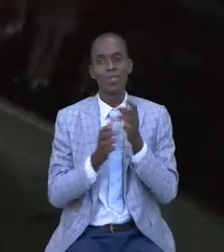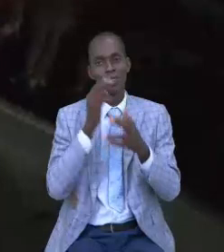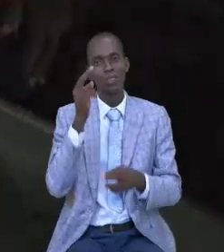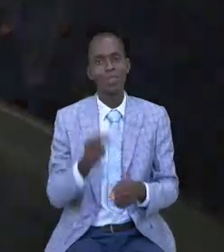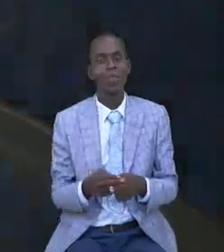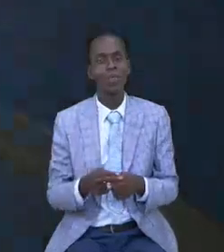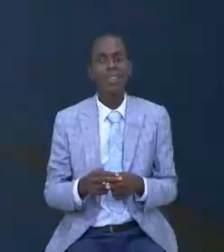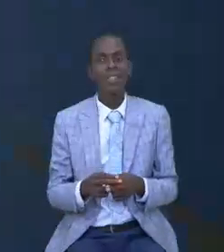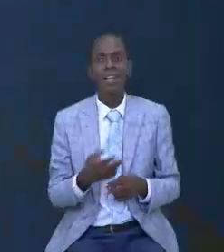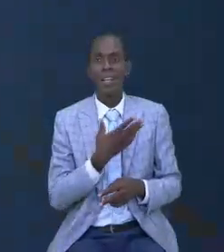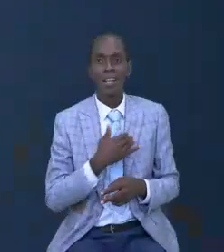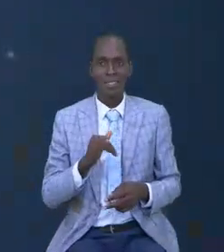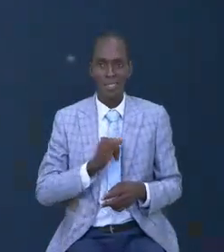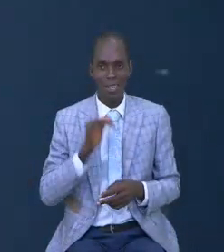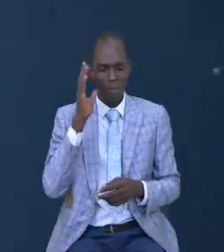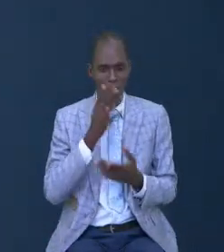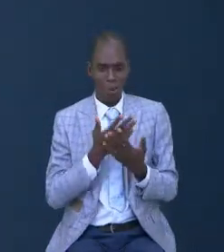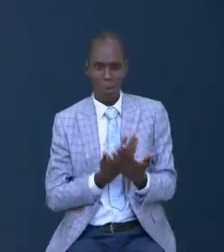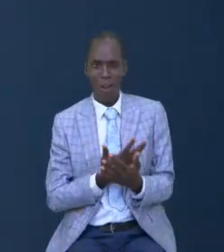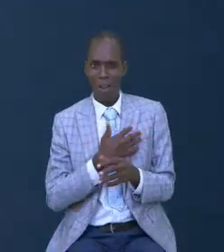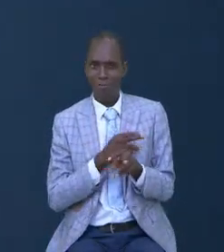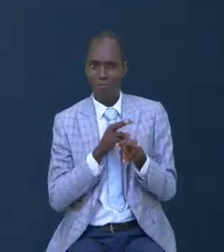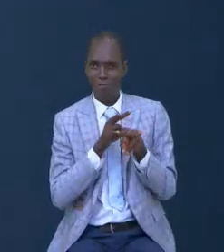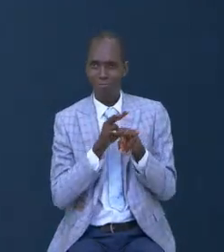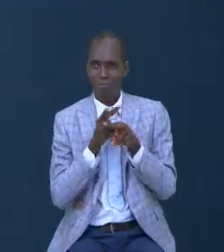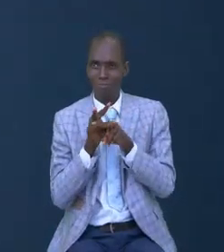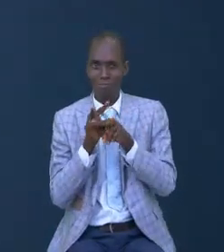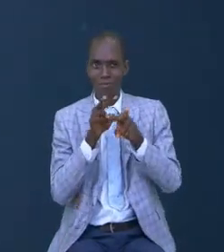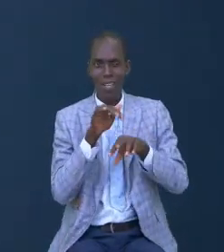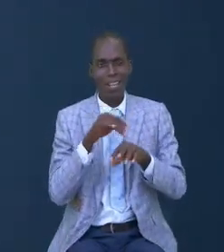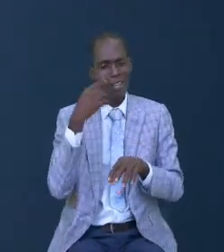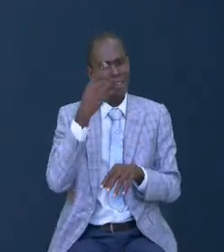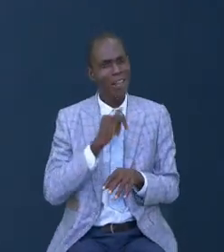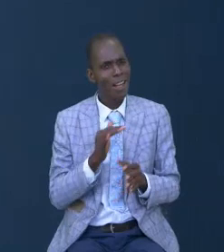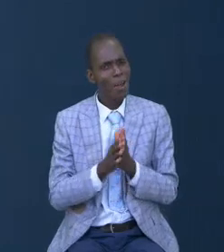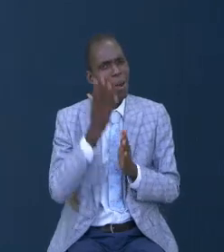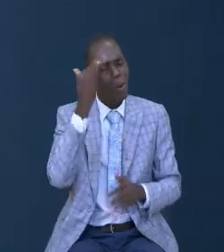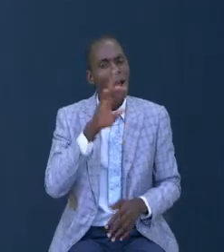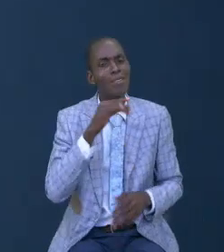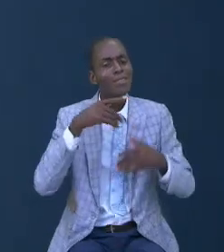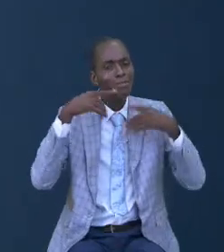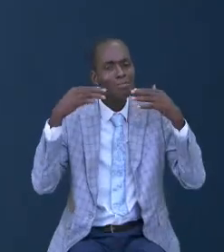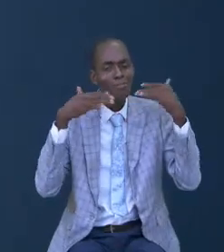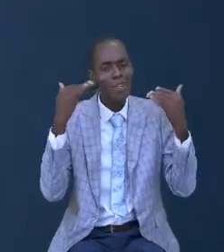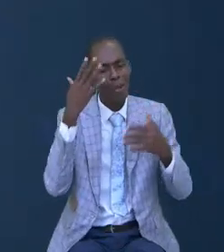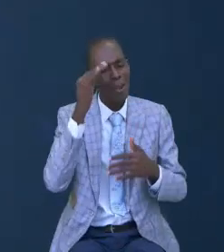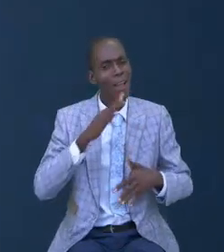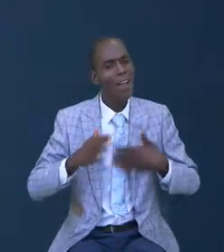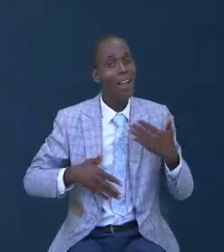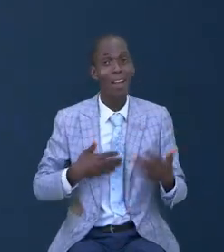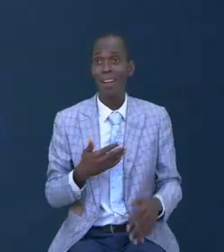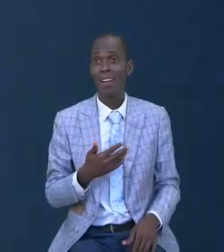And I'm going to wait and look at the faces of the people coming. I said, why are you smiling? Why are you laughing? Why are you rejoicing? I